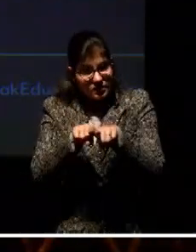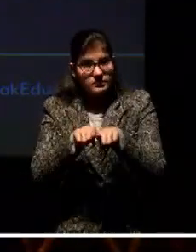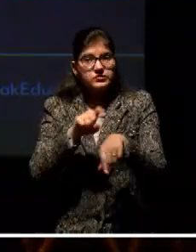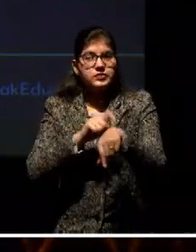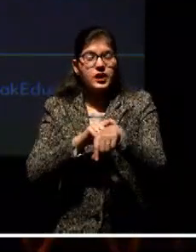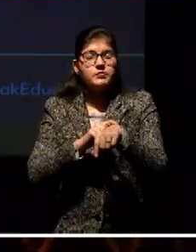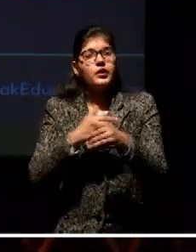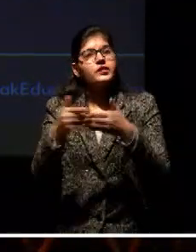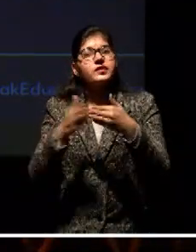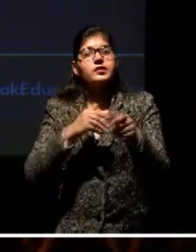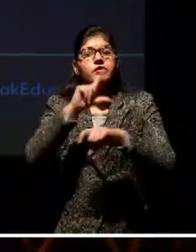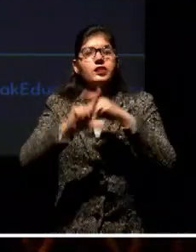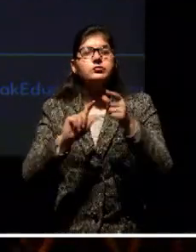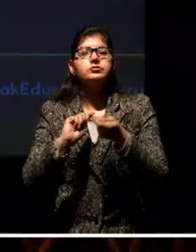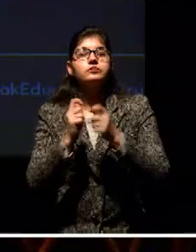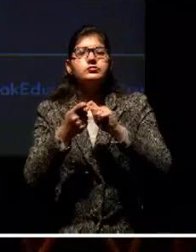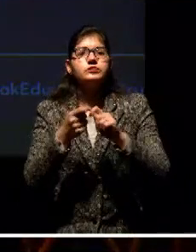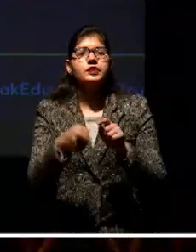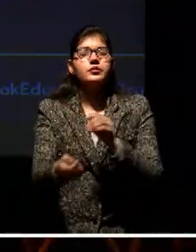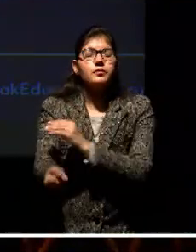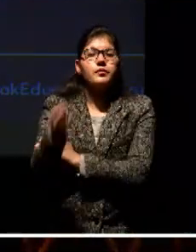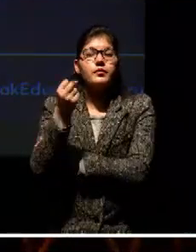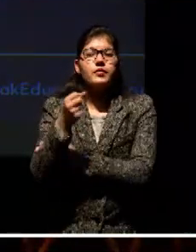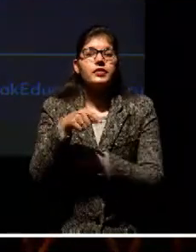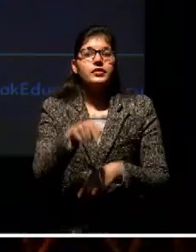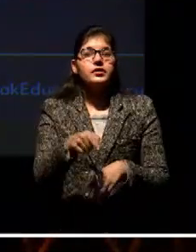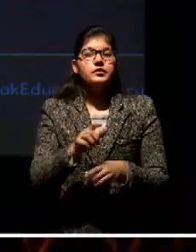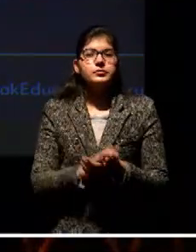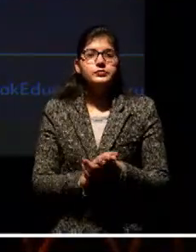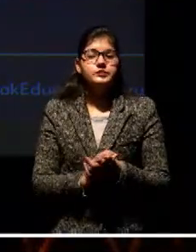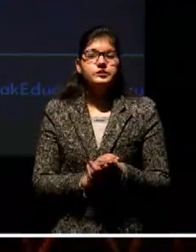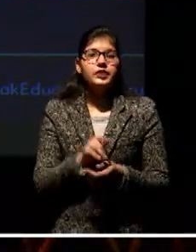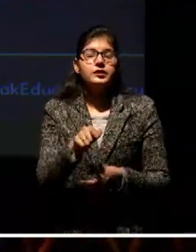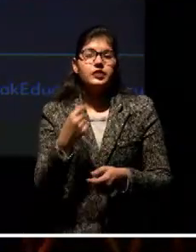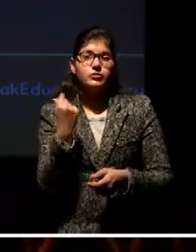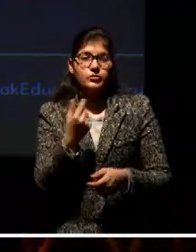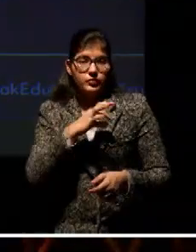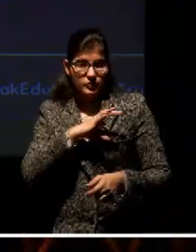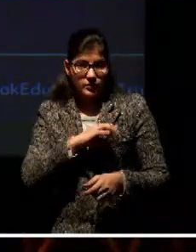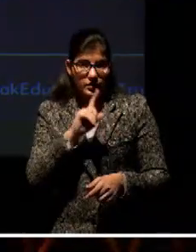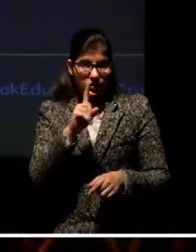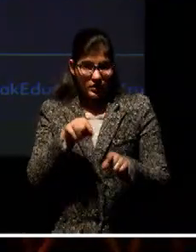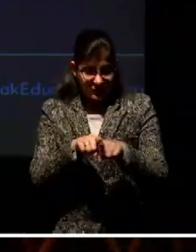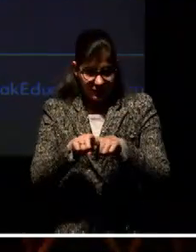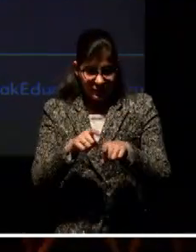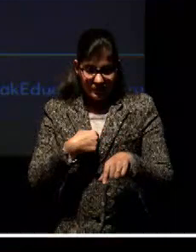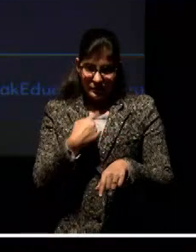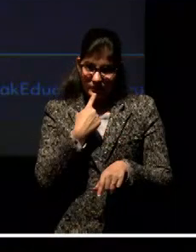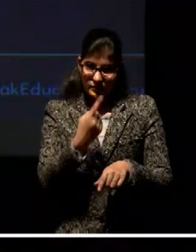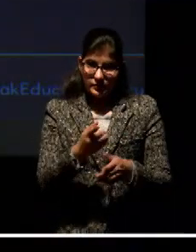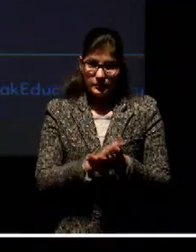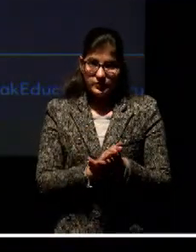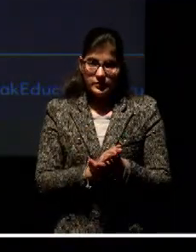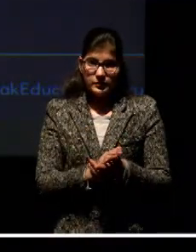any language that you want. So that's a very powerful tool to be using. And I'm just giving one example of its use. There are many,